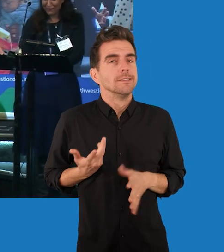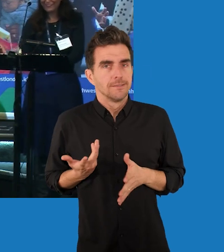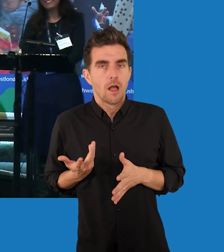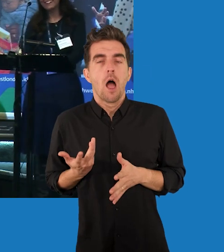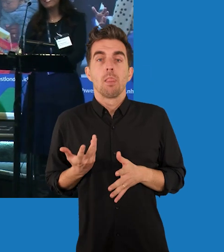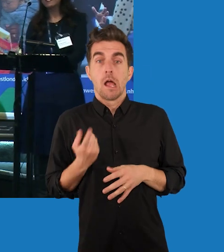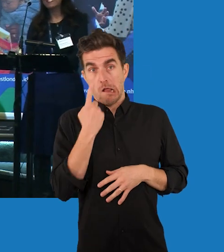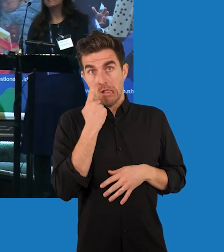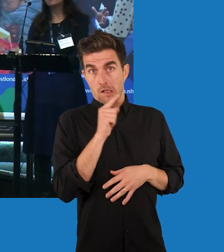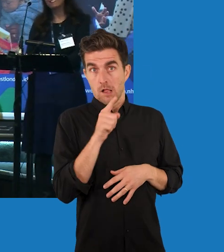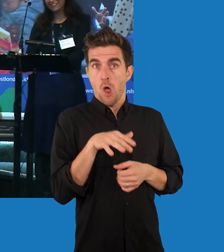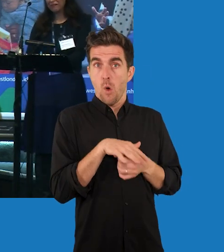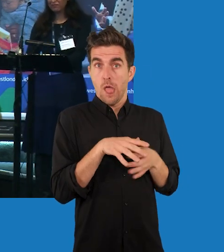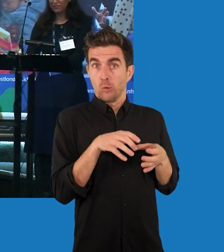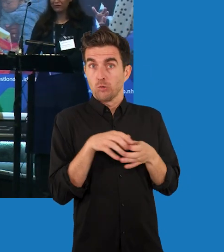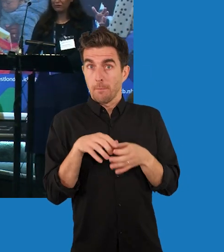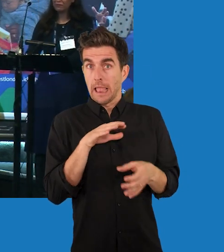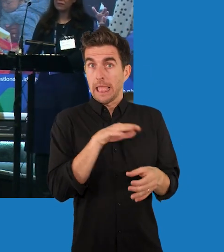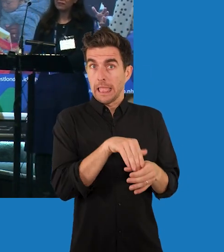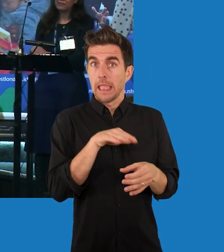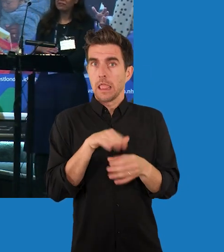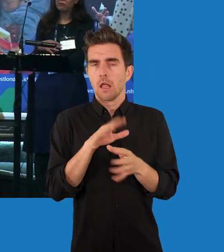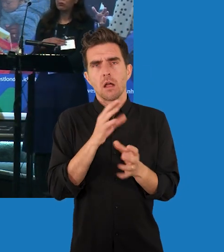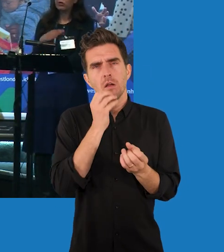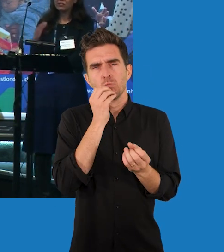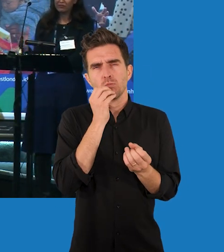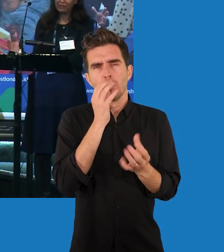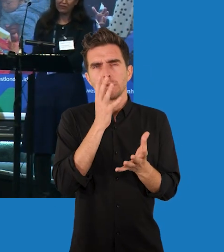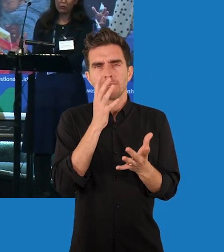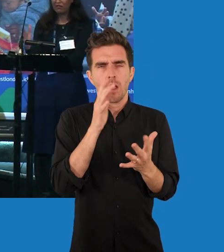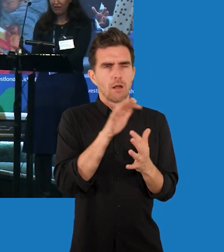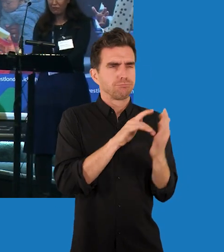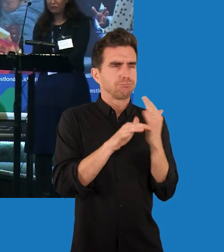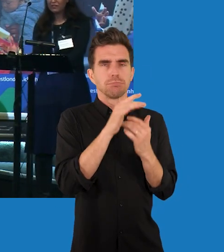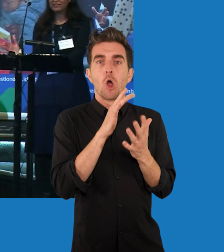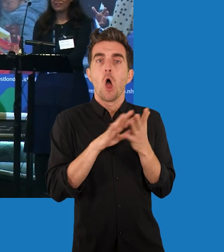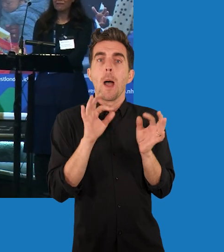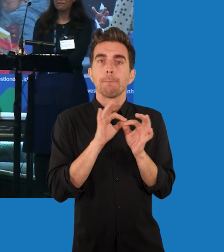to try and attend a couple of local groups. And there was a wonderful Living Well